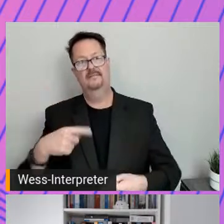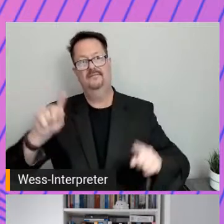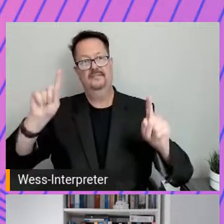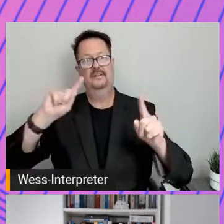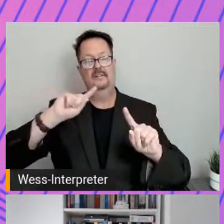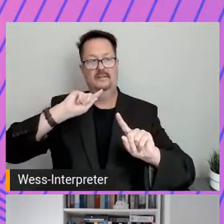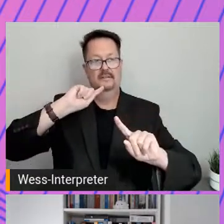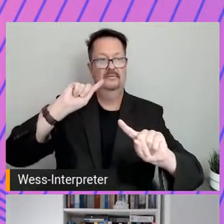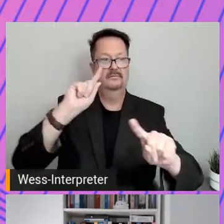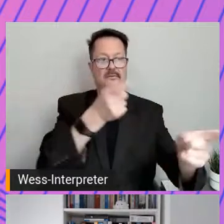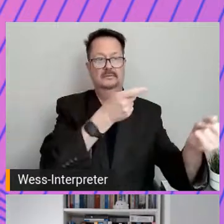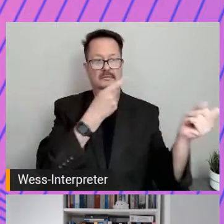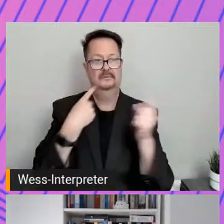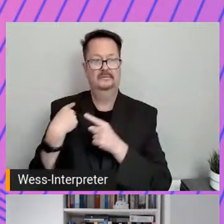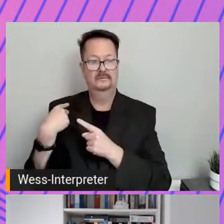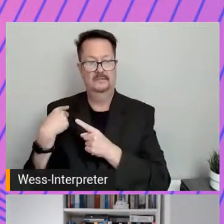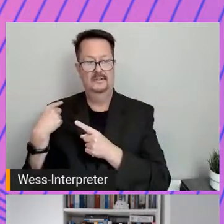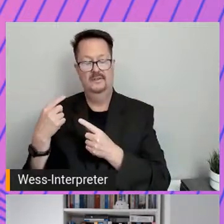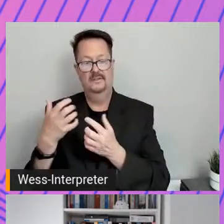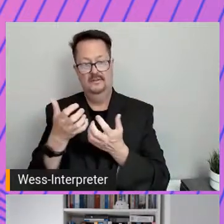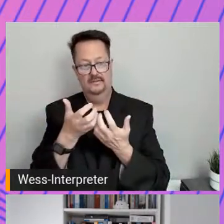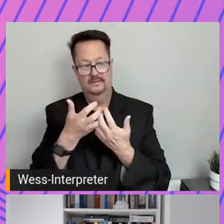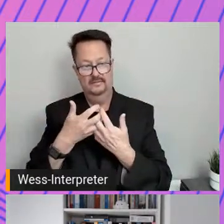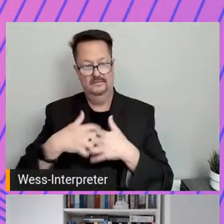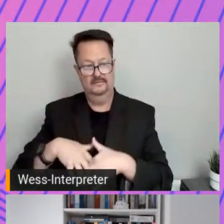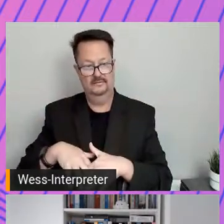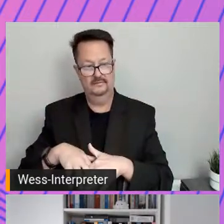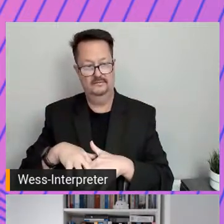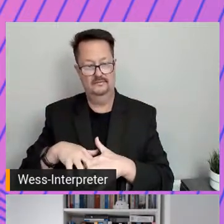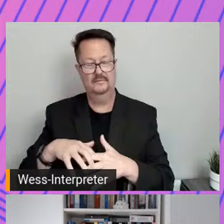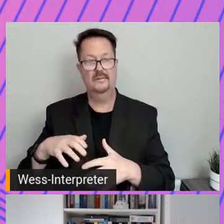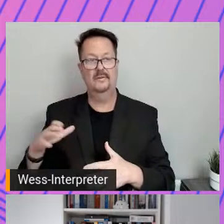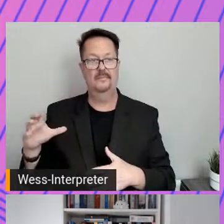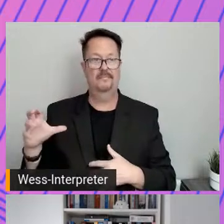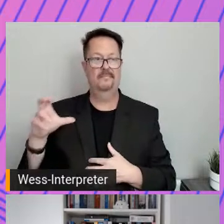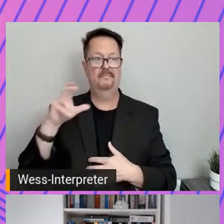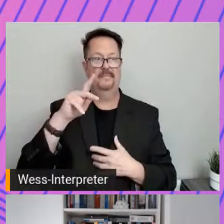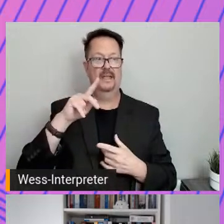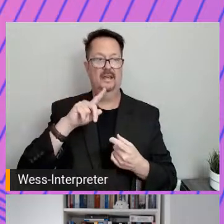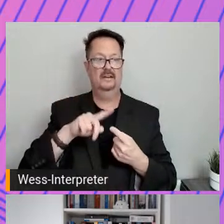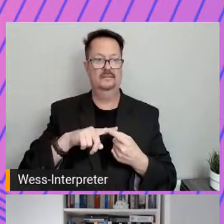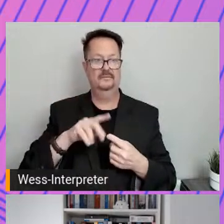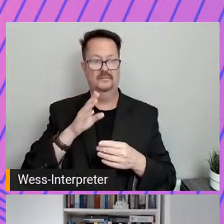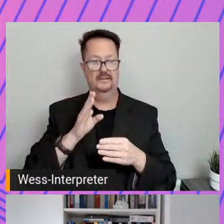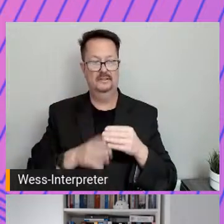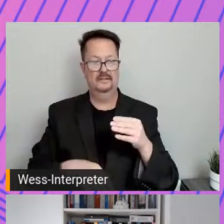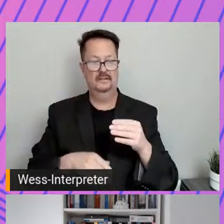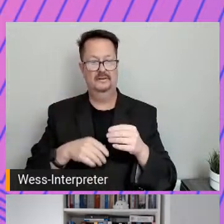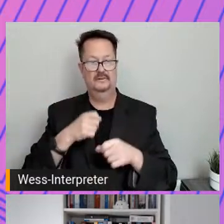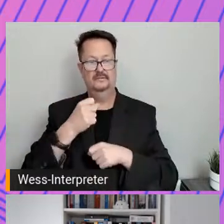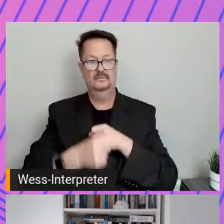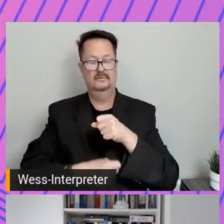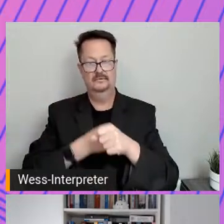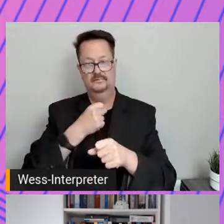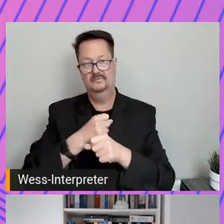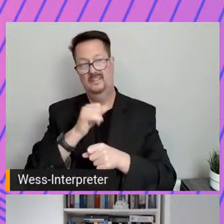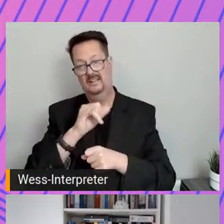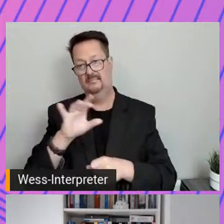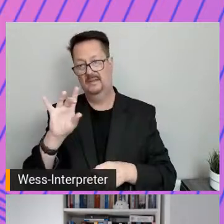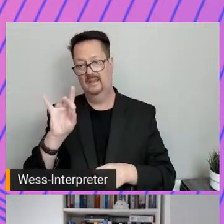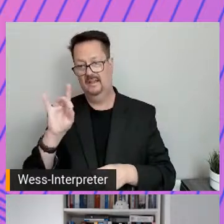We serialize a response, which goes back to the end user, and that takes about 8 milliseconds.